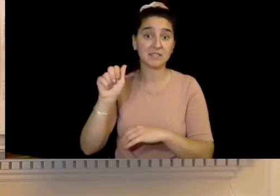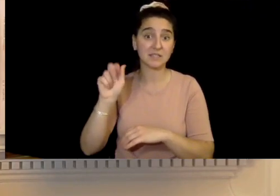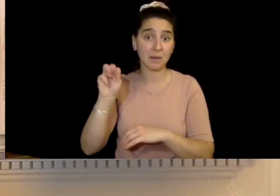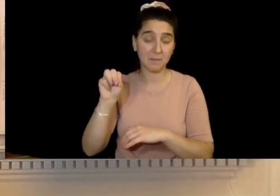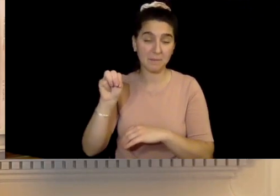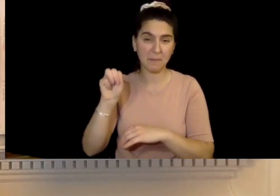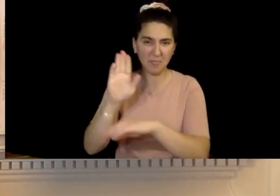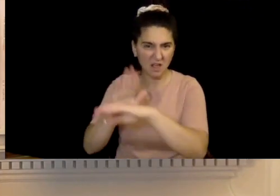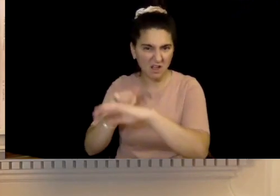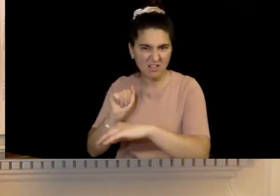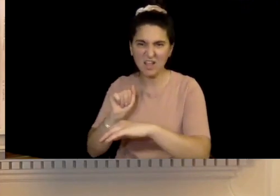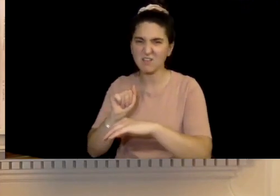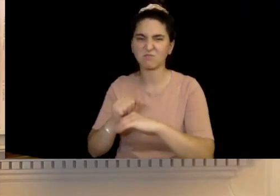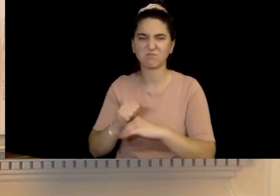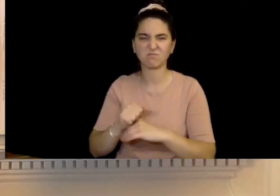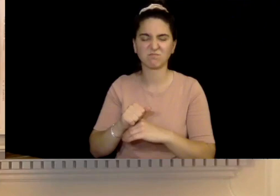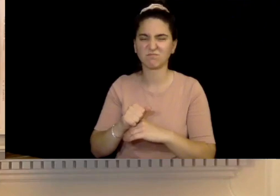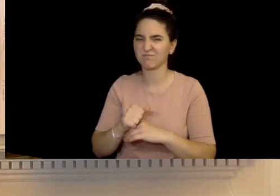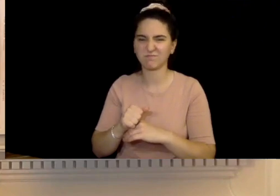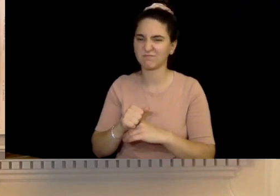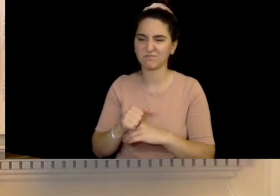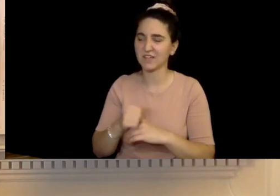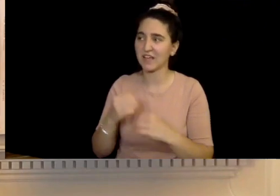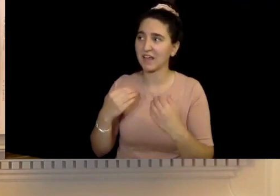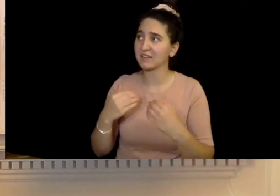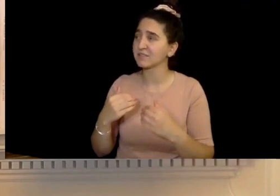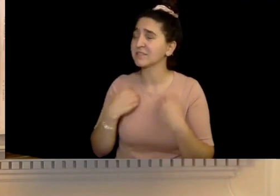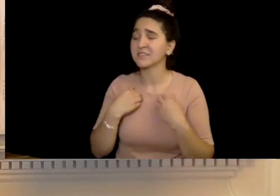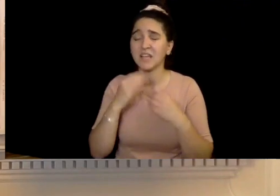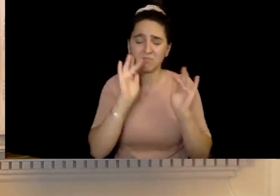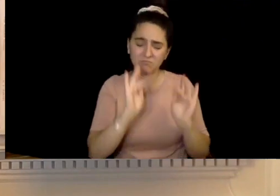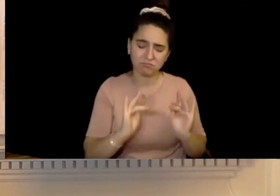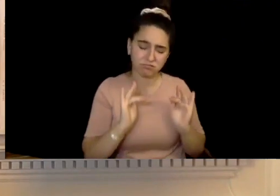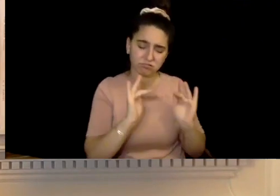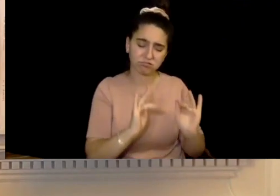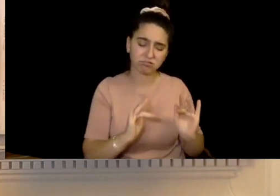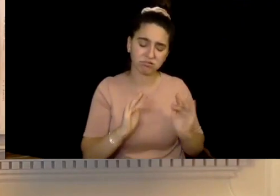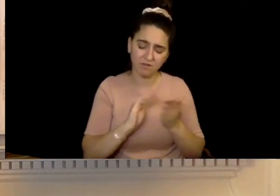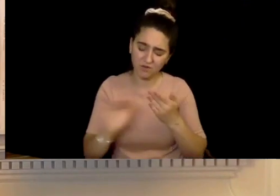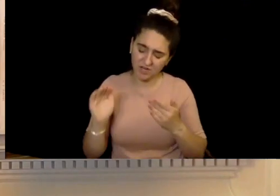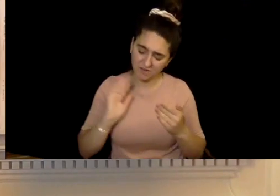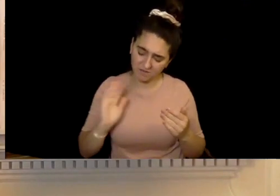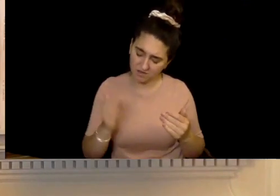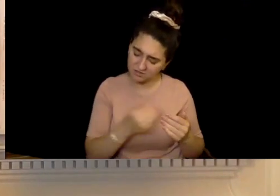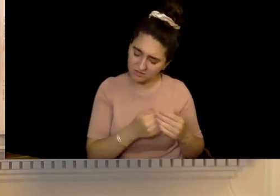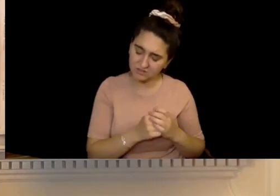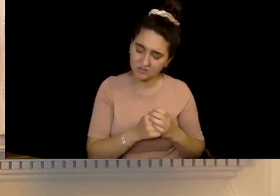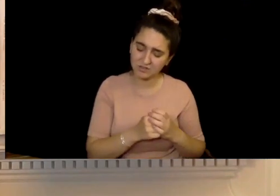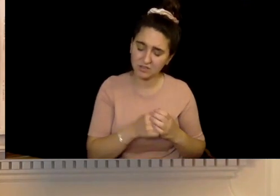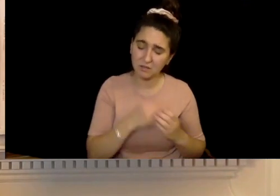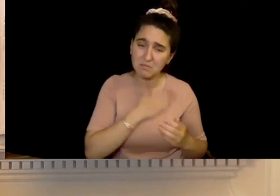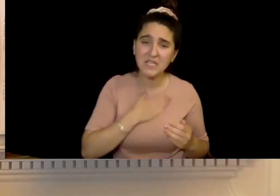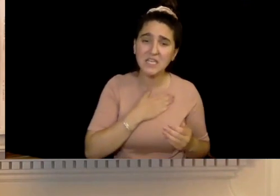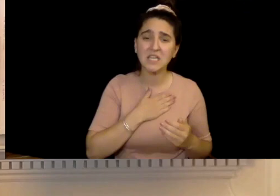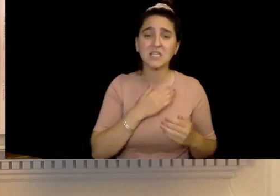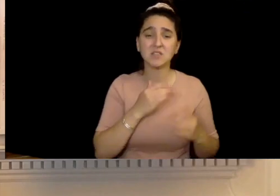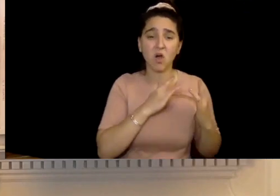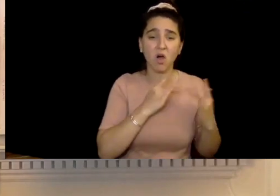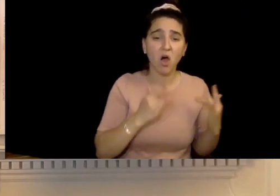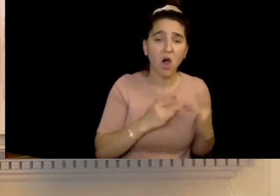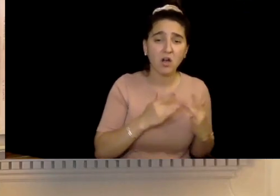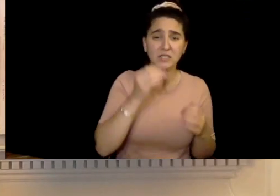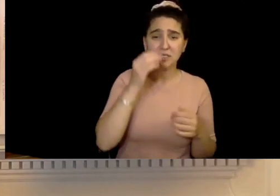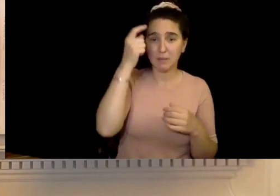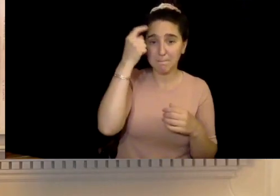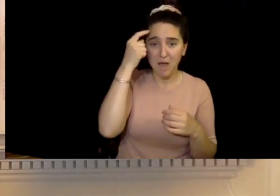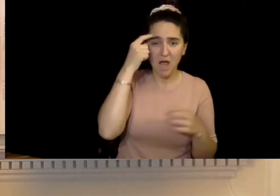our own complicity. Have mercy. Forgive us. Change our hearts and minds